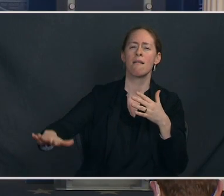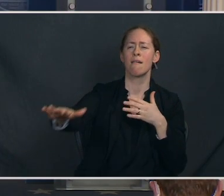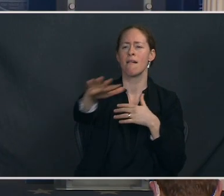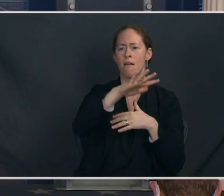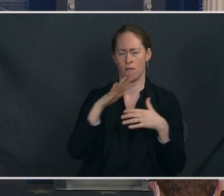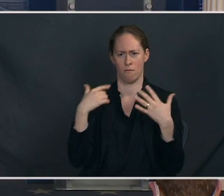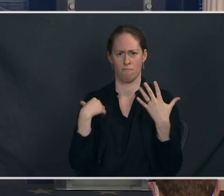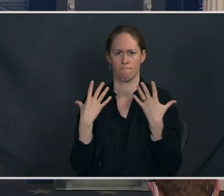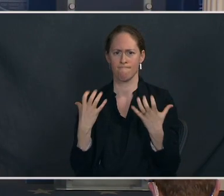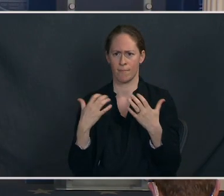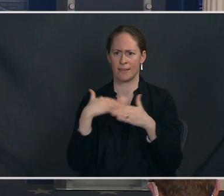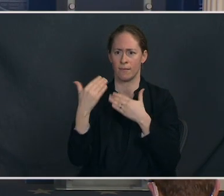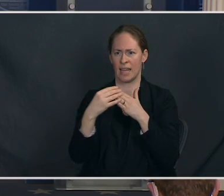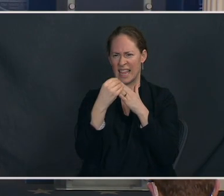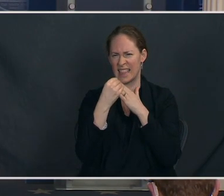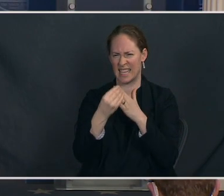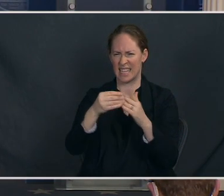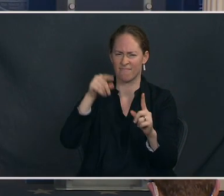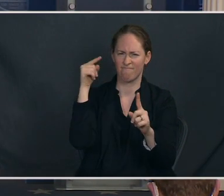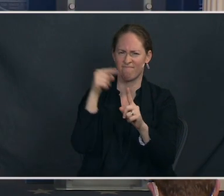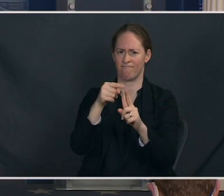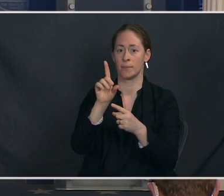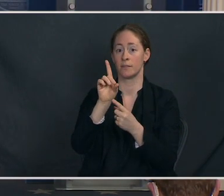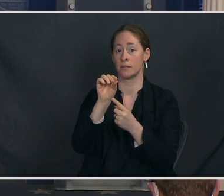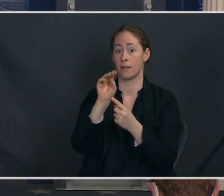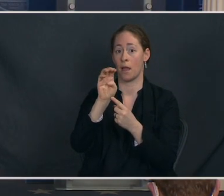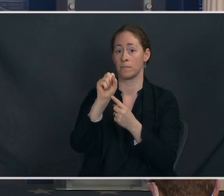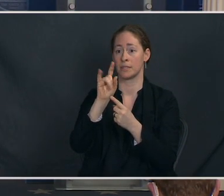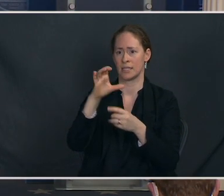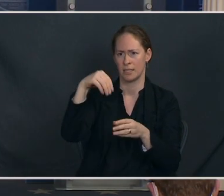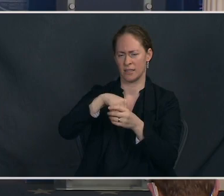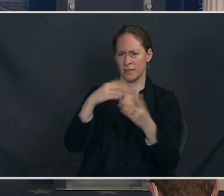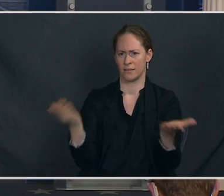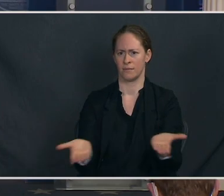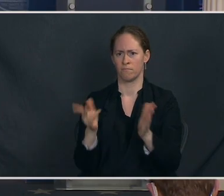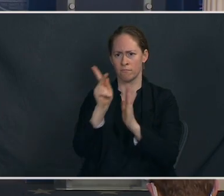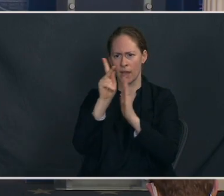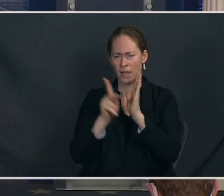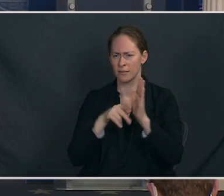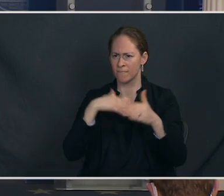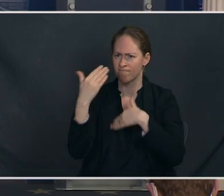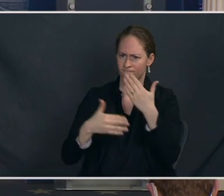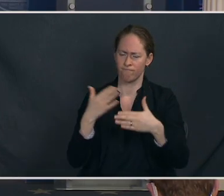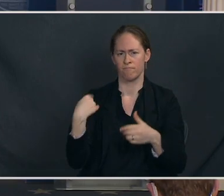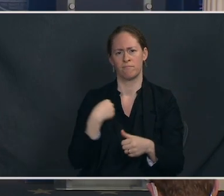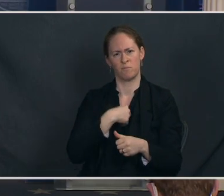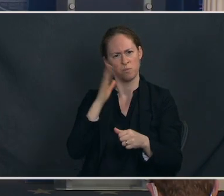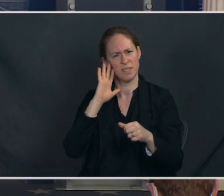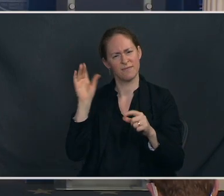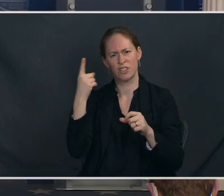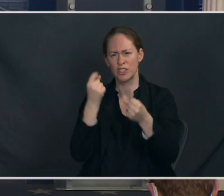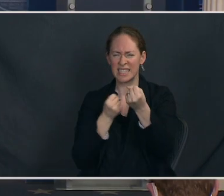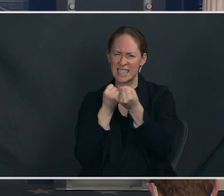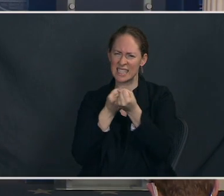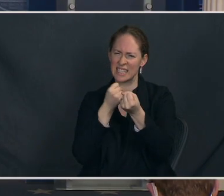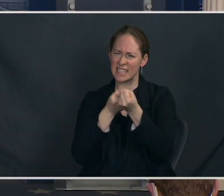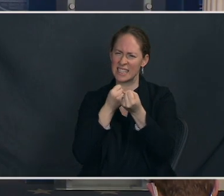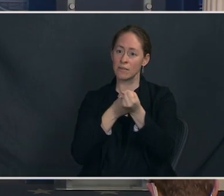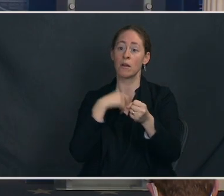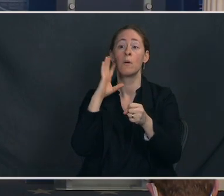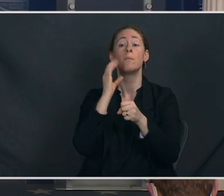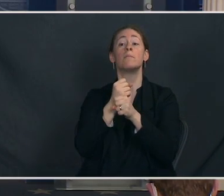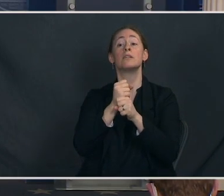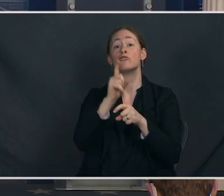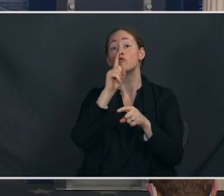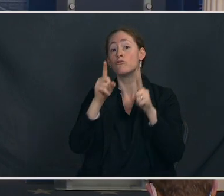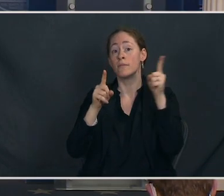Council. I've assembled a first-rate team to drive this agenda forward. We'll hold the federal government accountable for